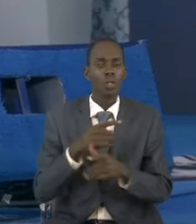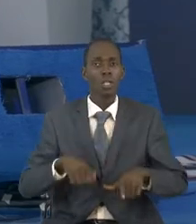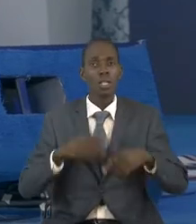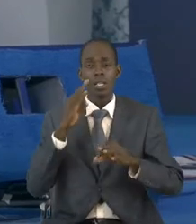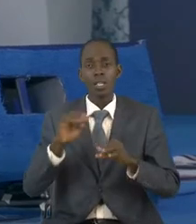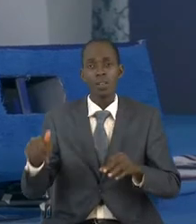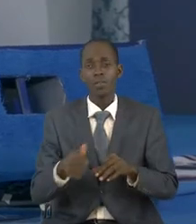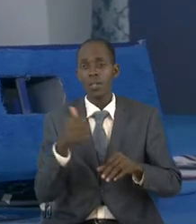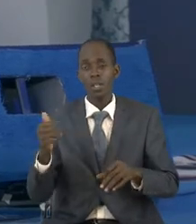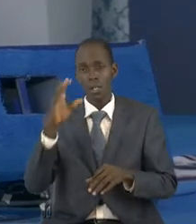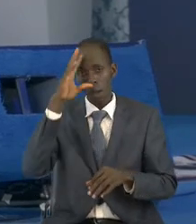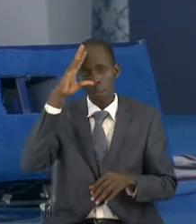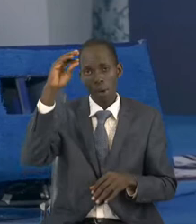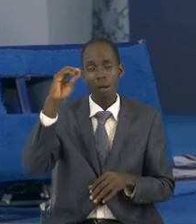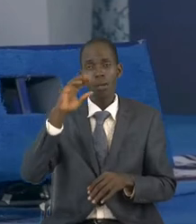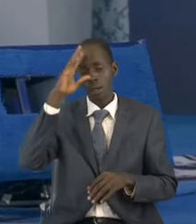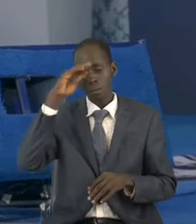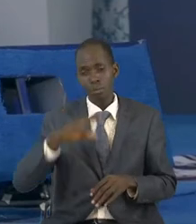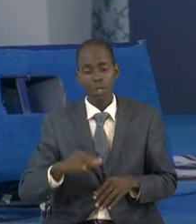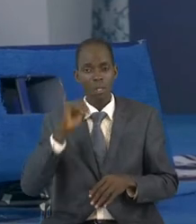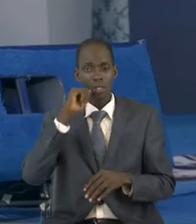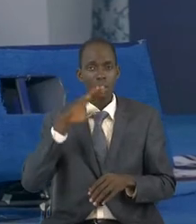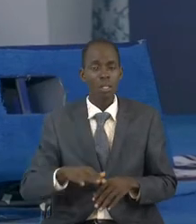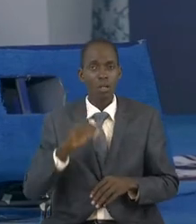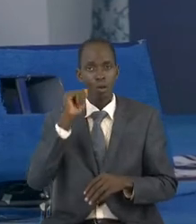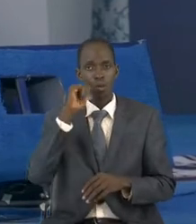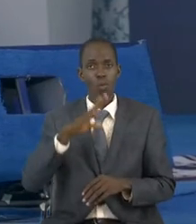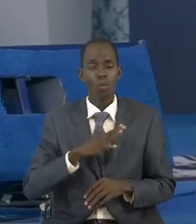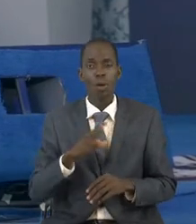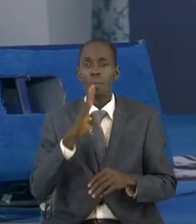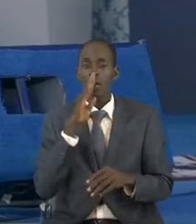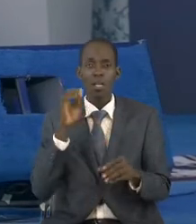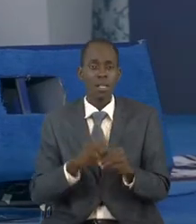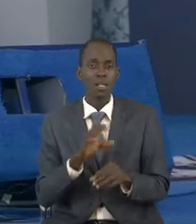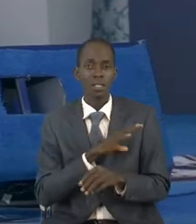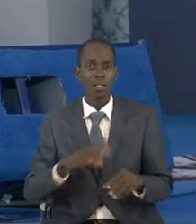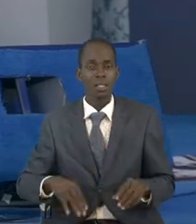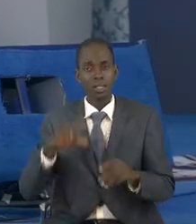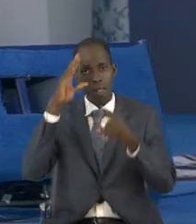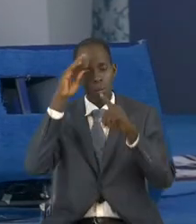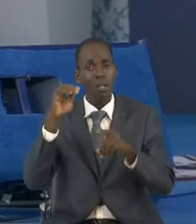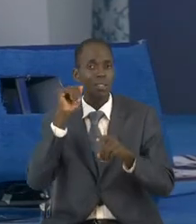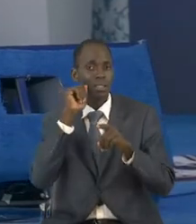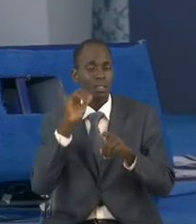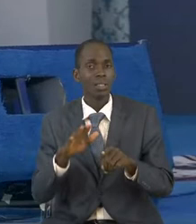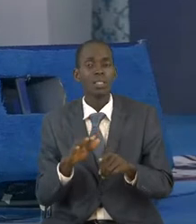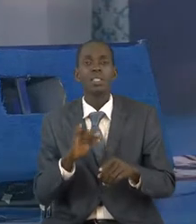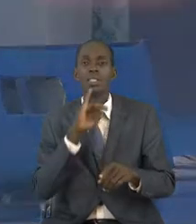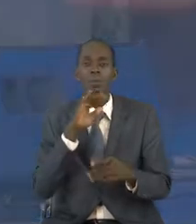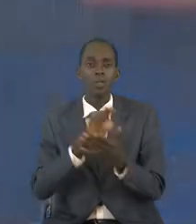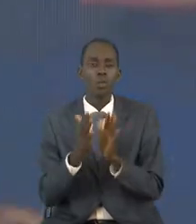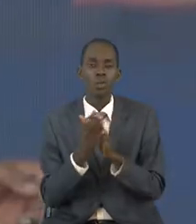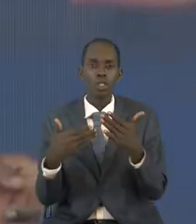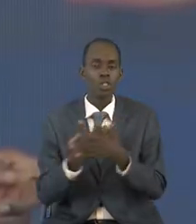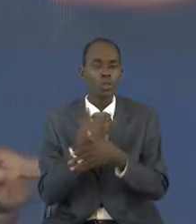any boy, any girl, any woman be in Christ, he or she is a new creature. All things are passed